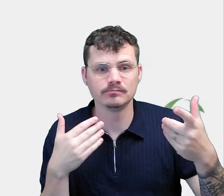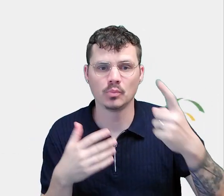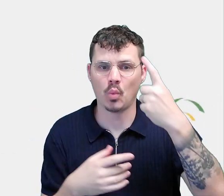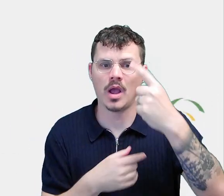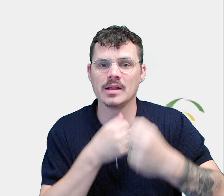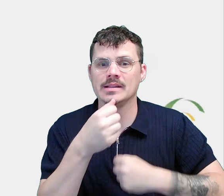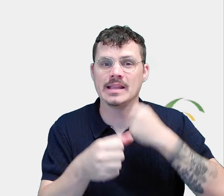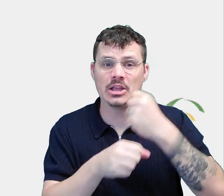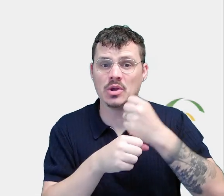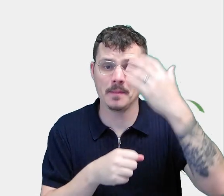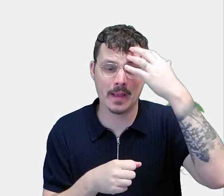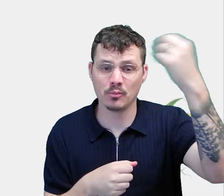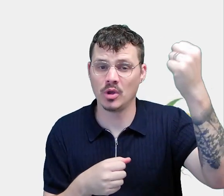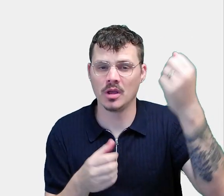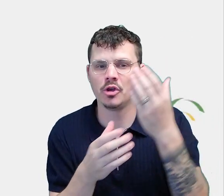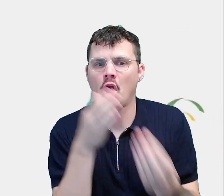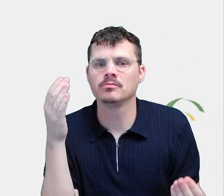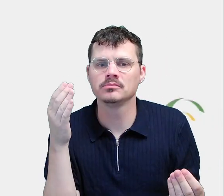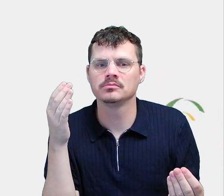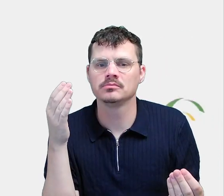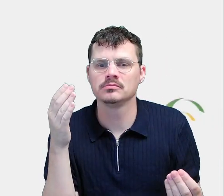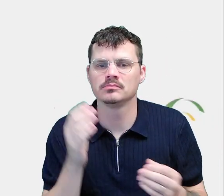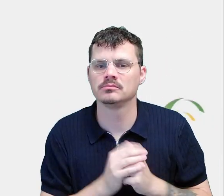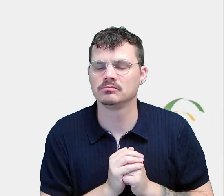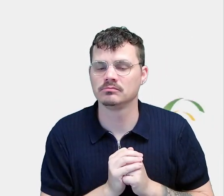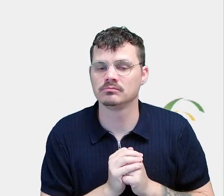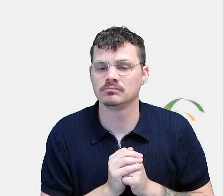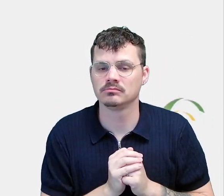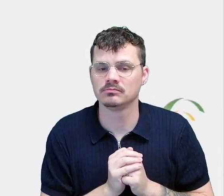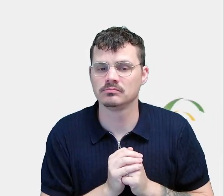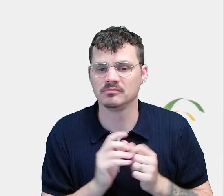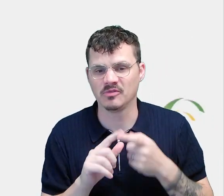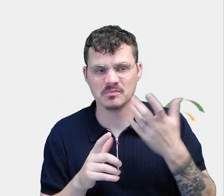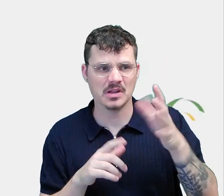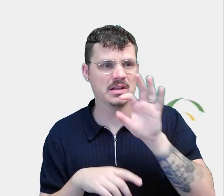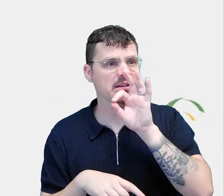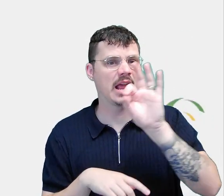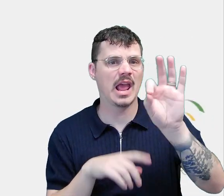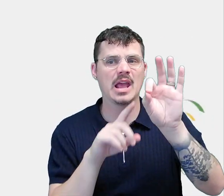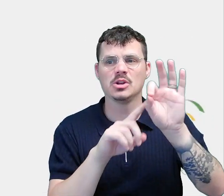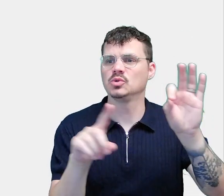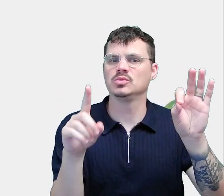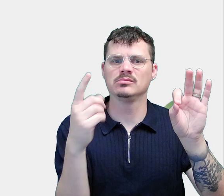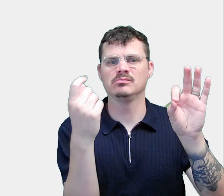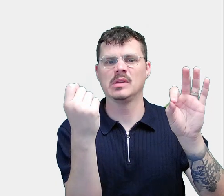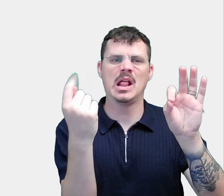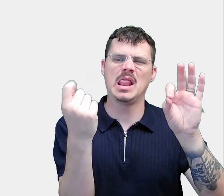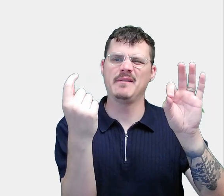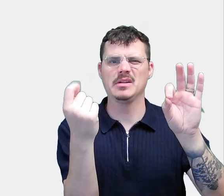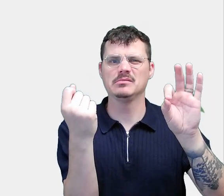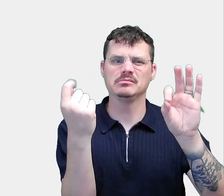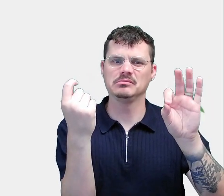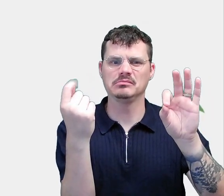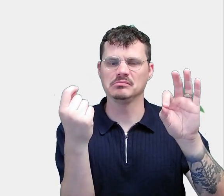year, has no memory until from ages 9 to about 11.